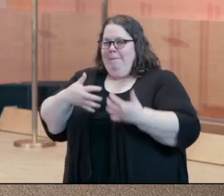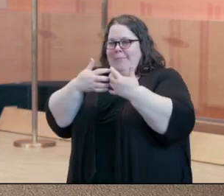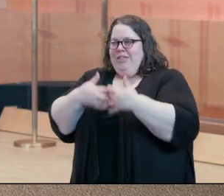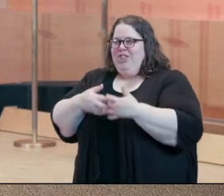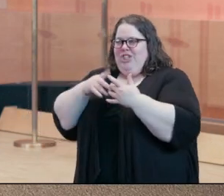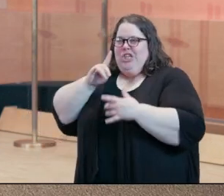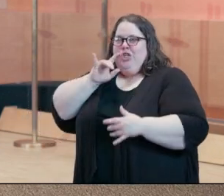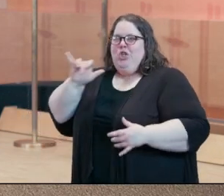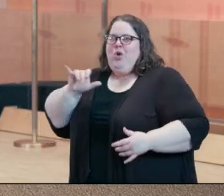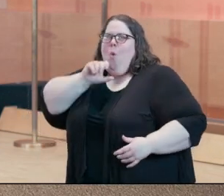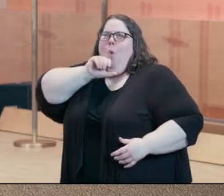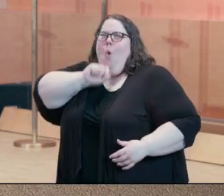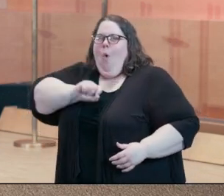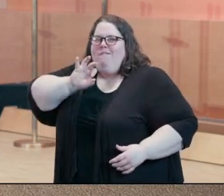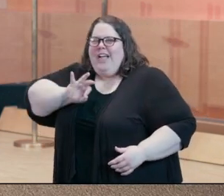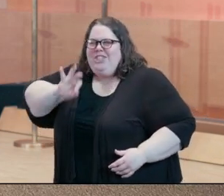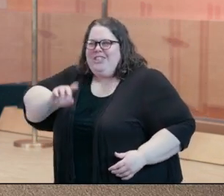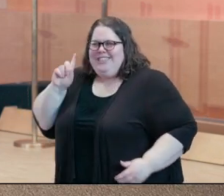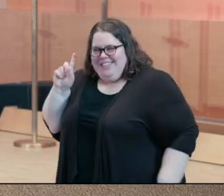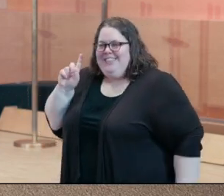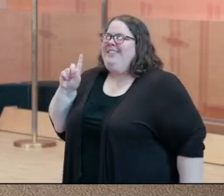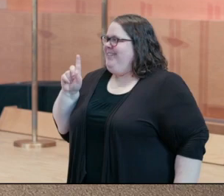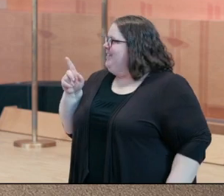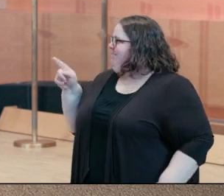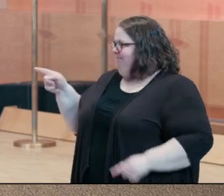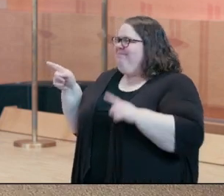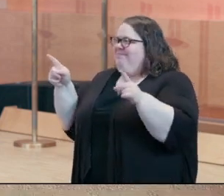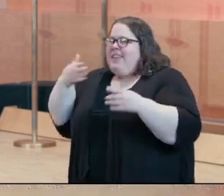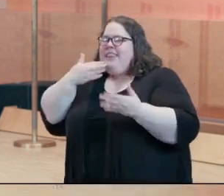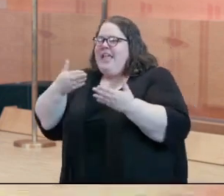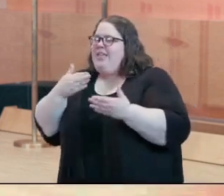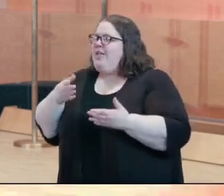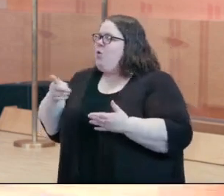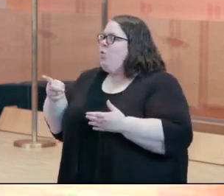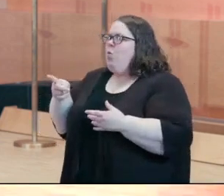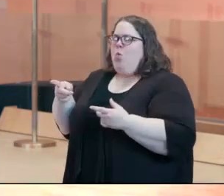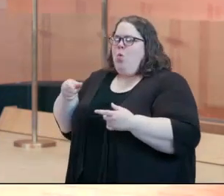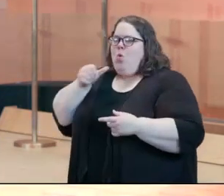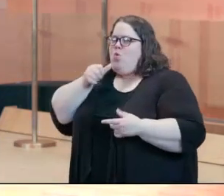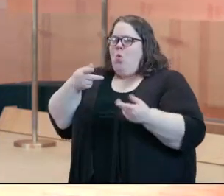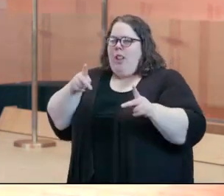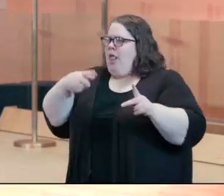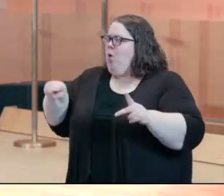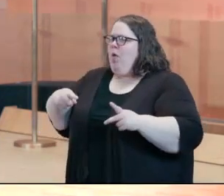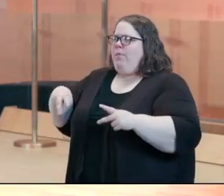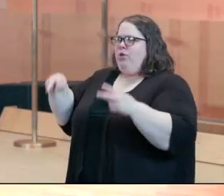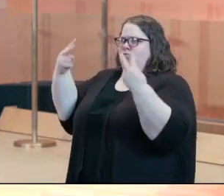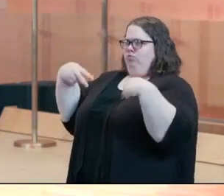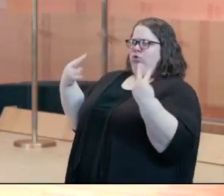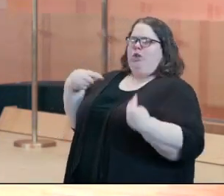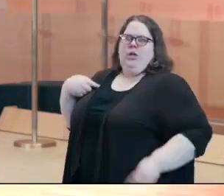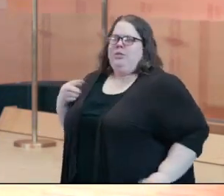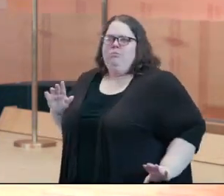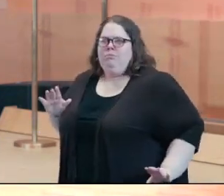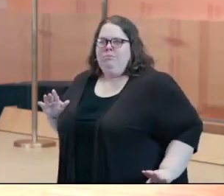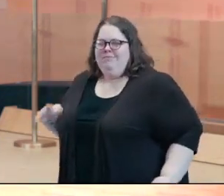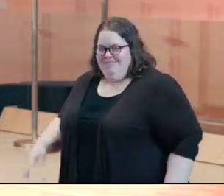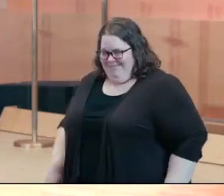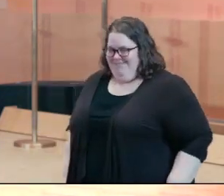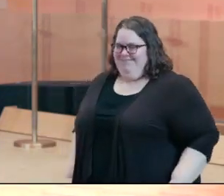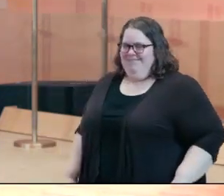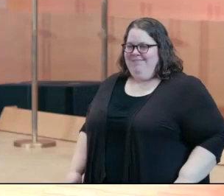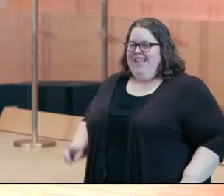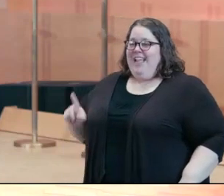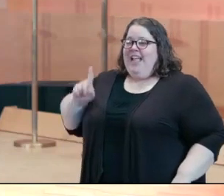this, retro? Do I have any? Thank you. Hey, don't let them judge us. Wait, they don't make them like they used to. That's all I gotta